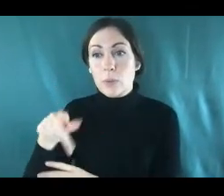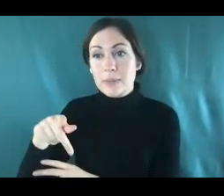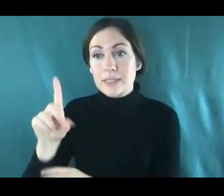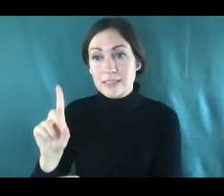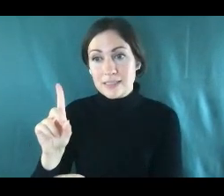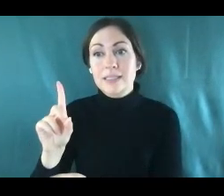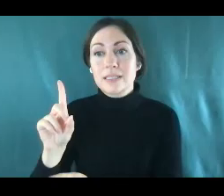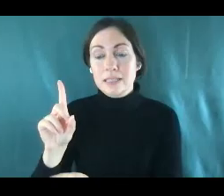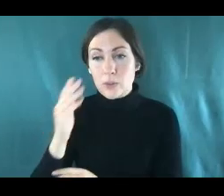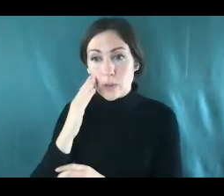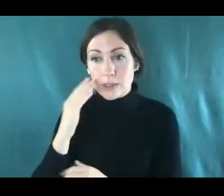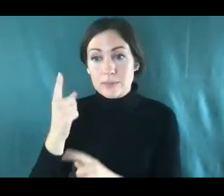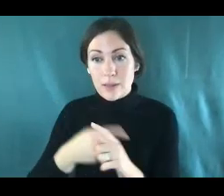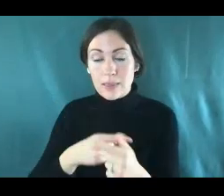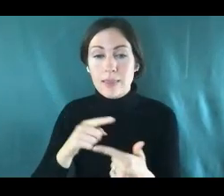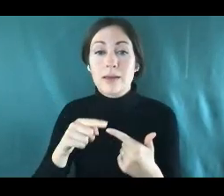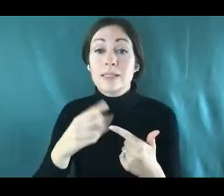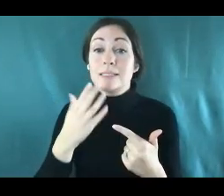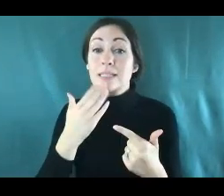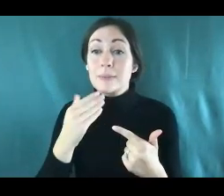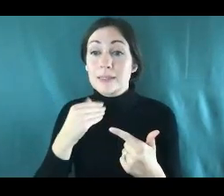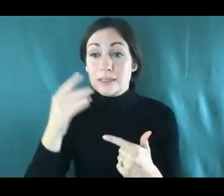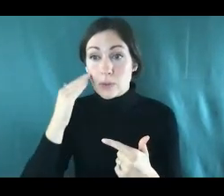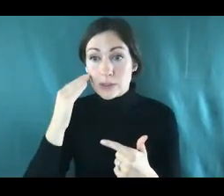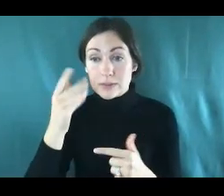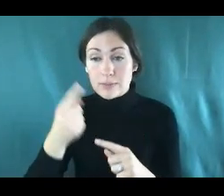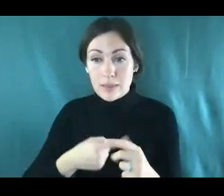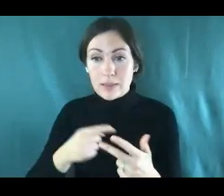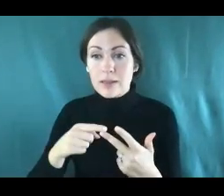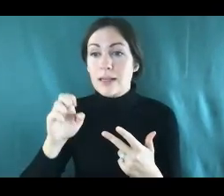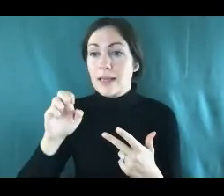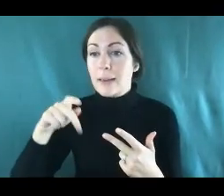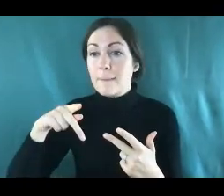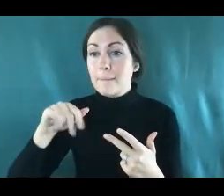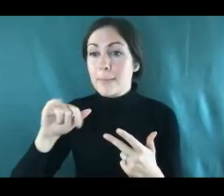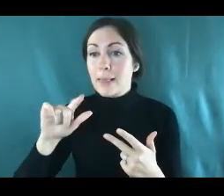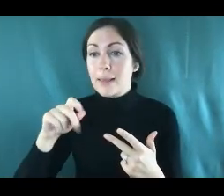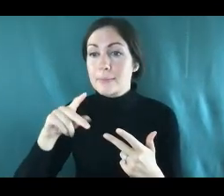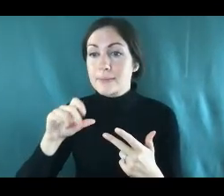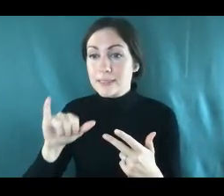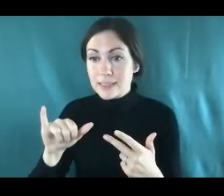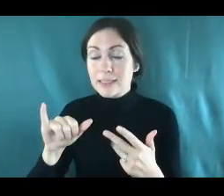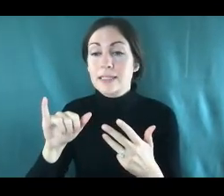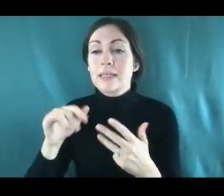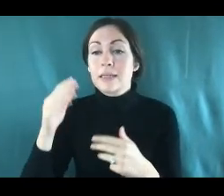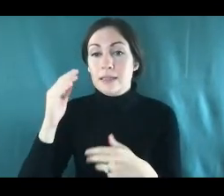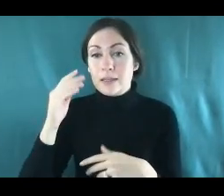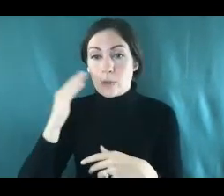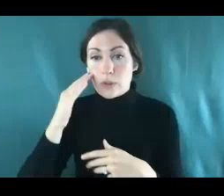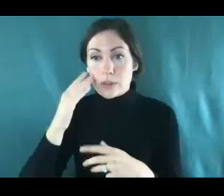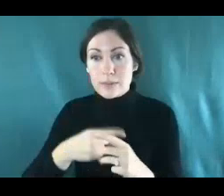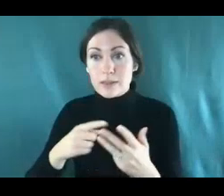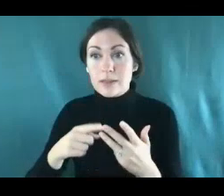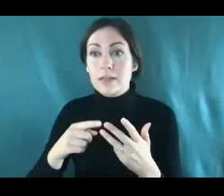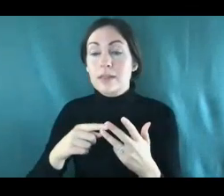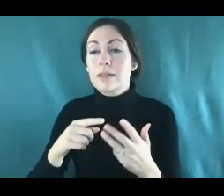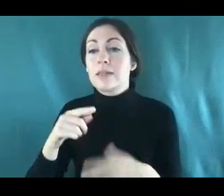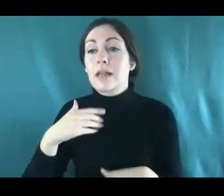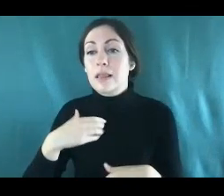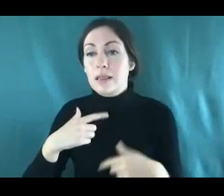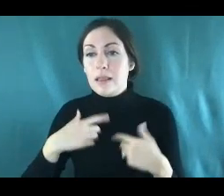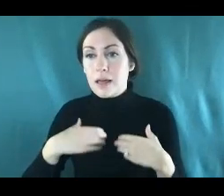Month, Diabetes Awareness Month, Epilepsy Awareness Month, Lung Cancer Awareness Month, Pancreatic Cancer